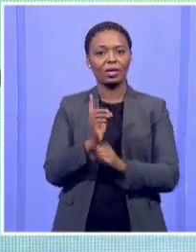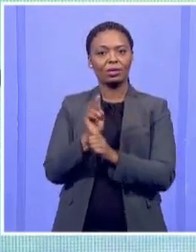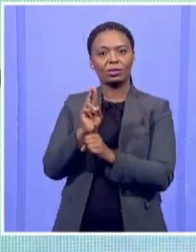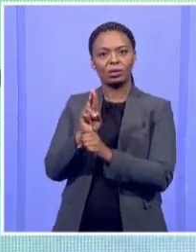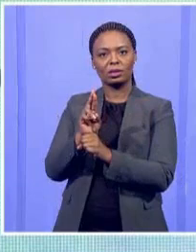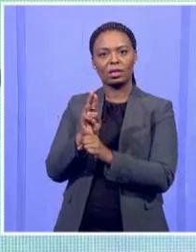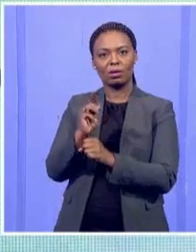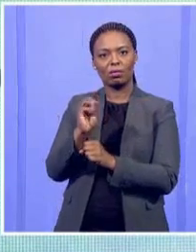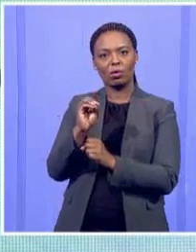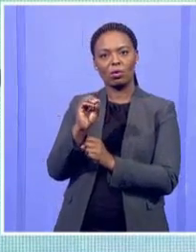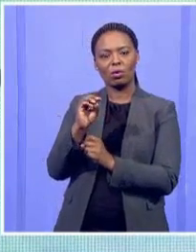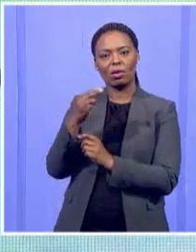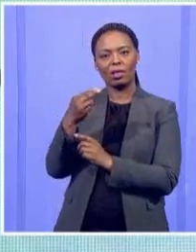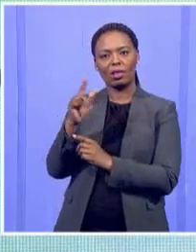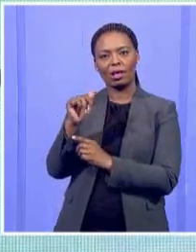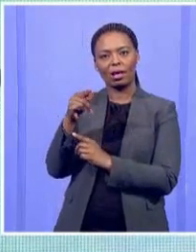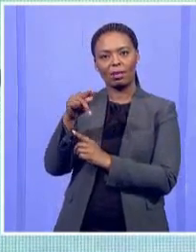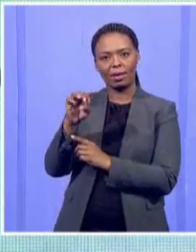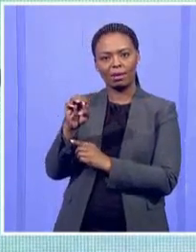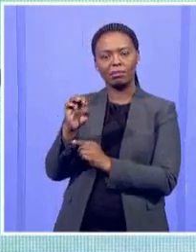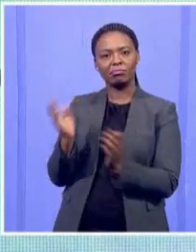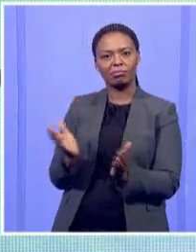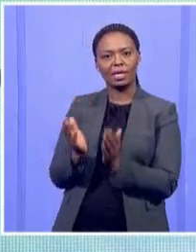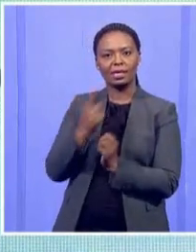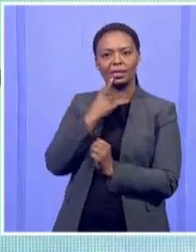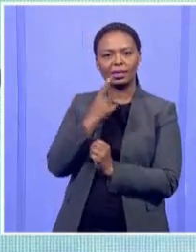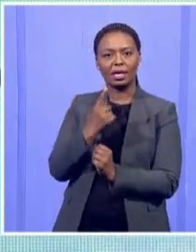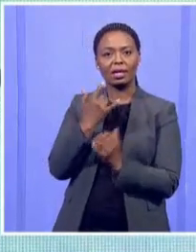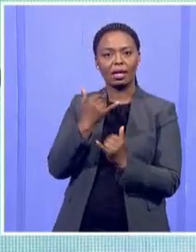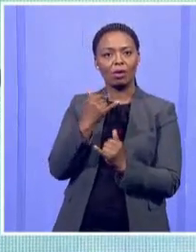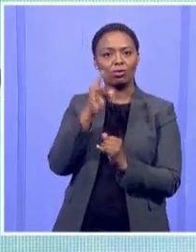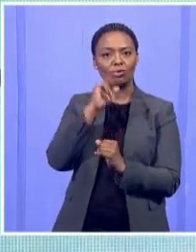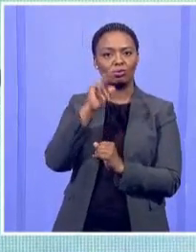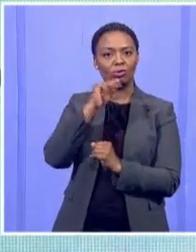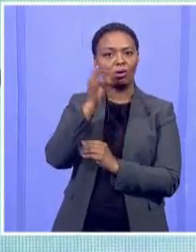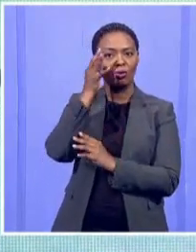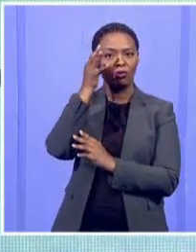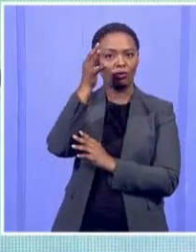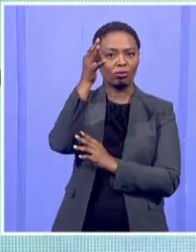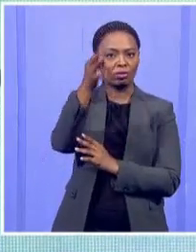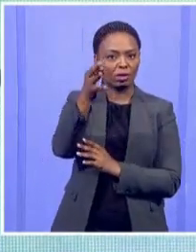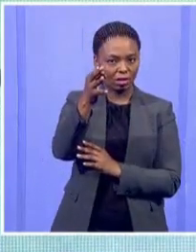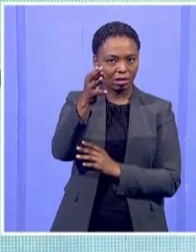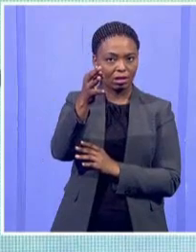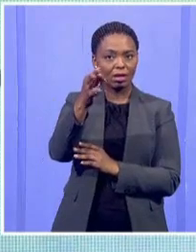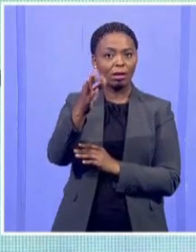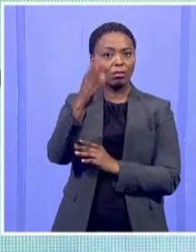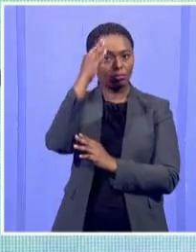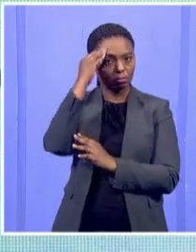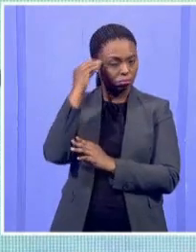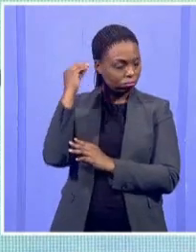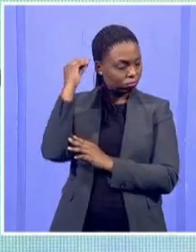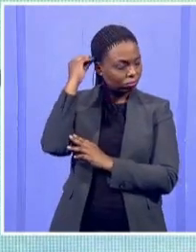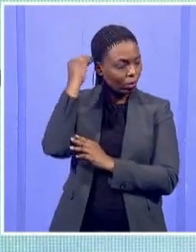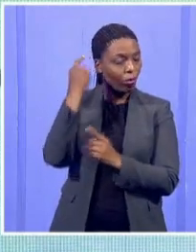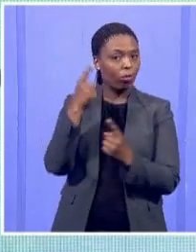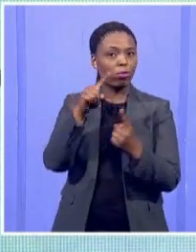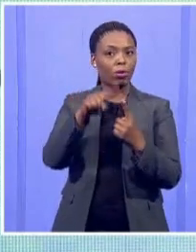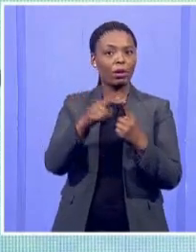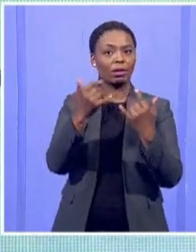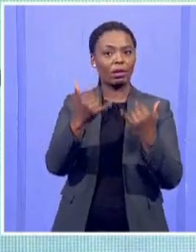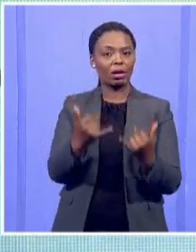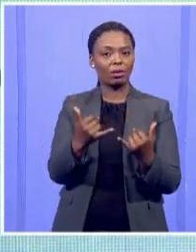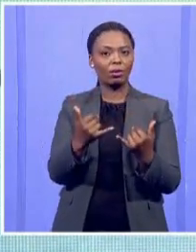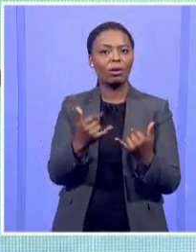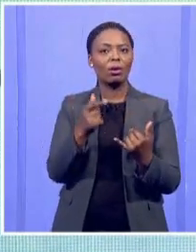also provoked us to say, as we talk about the future, I think very important point that sometime when you